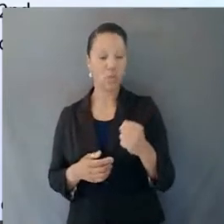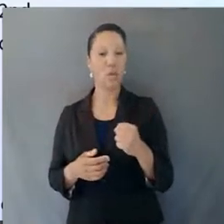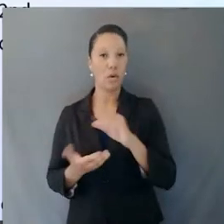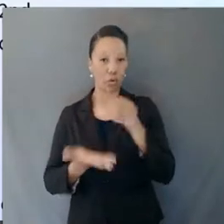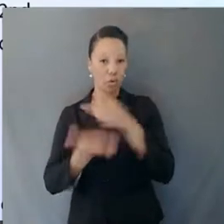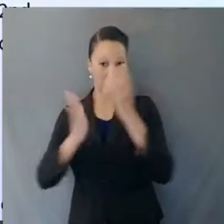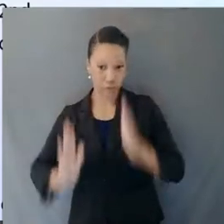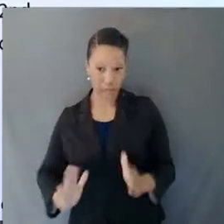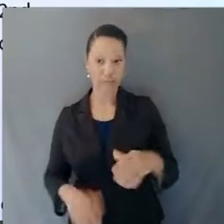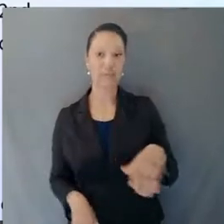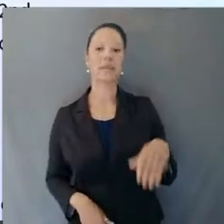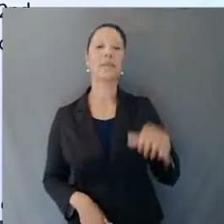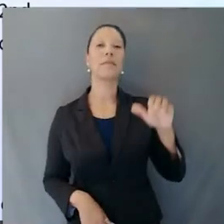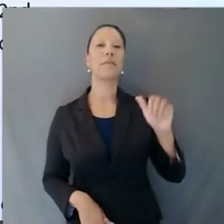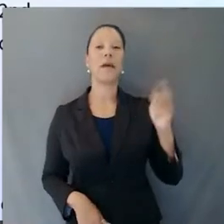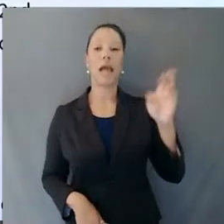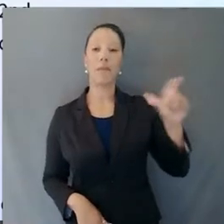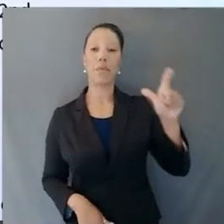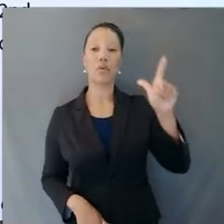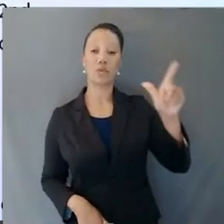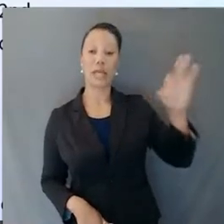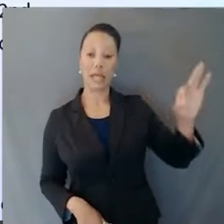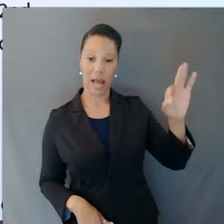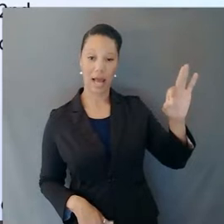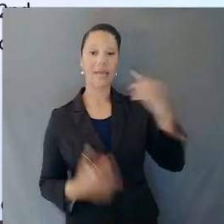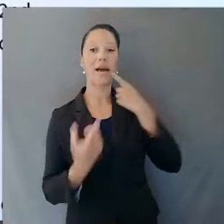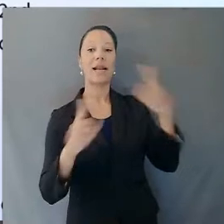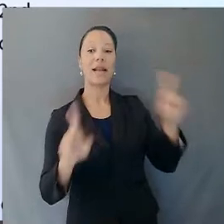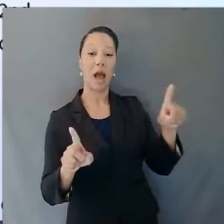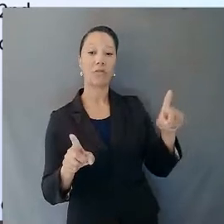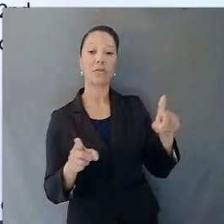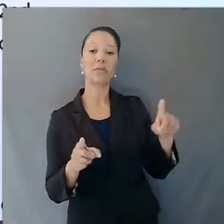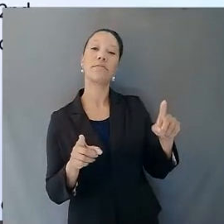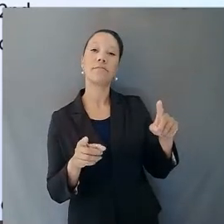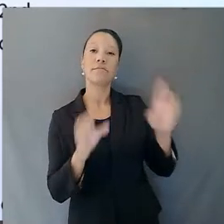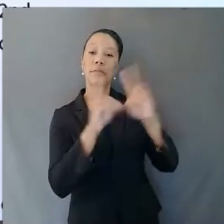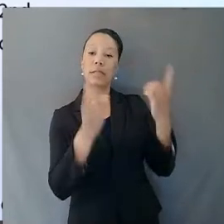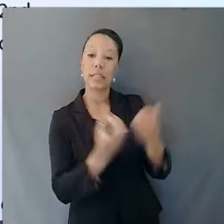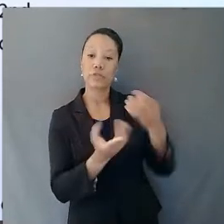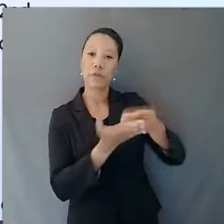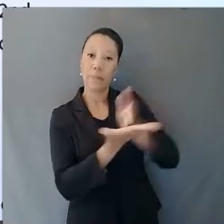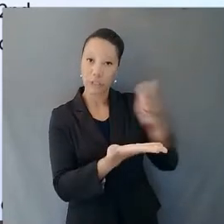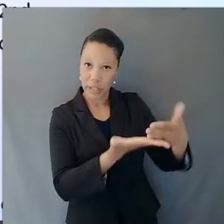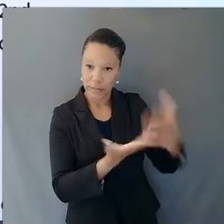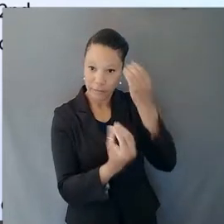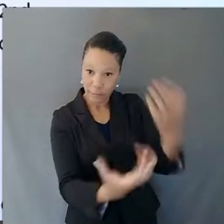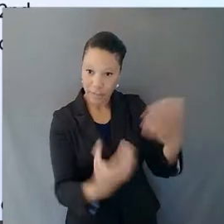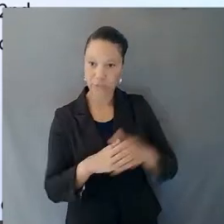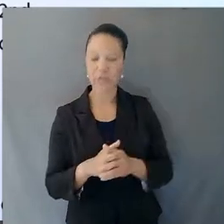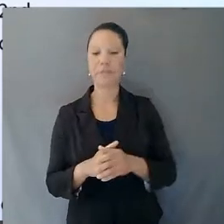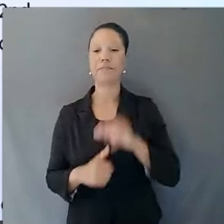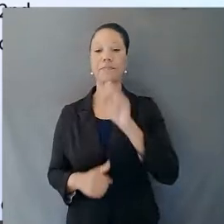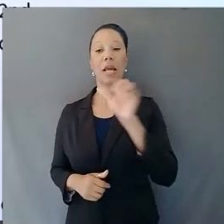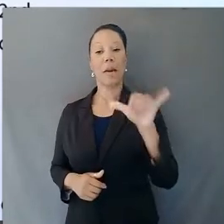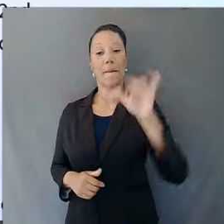update. That's right. And then on May 1st, we announced the extension of the county shelter-in-place order, which was